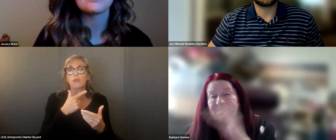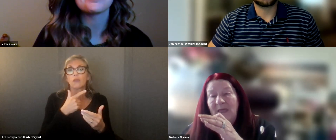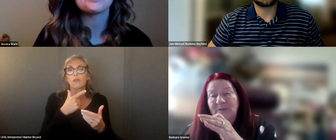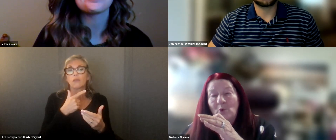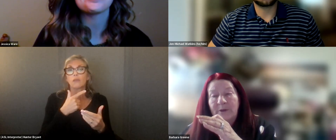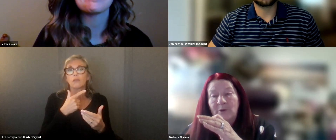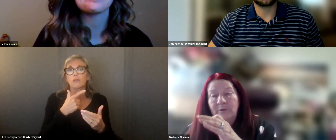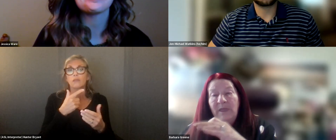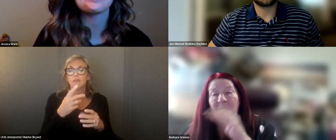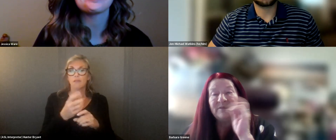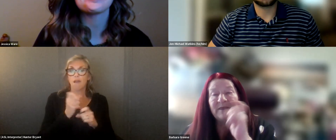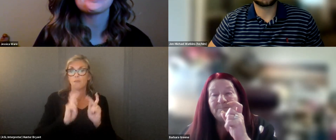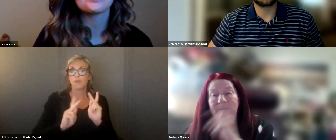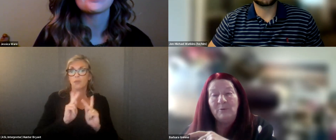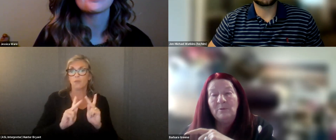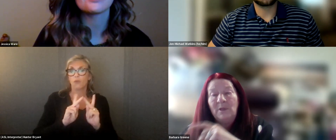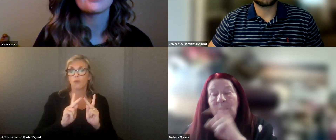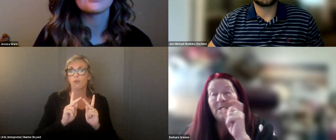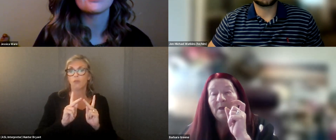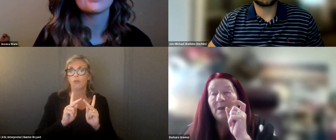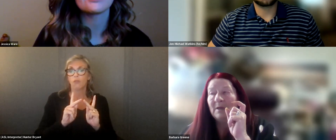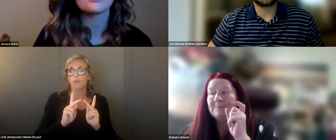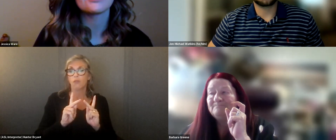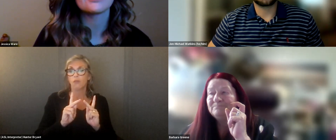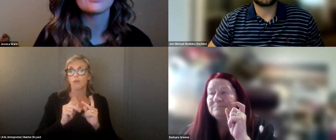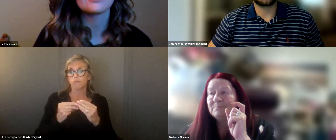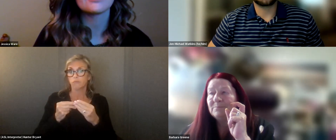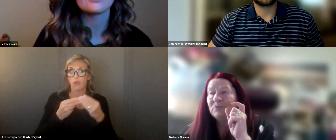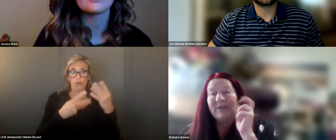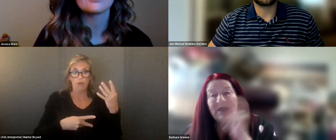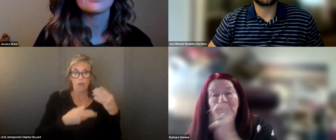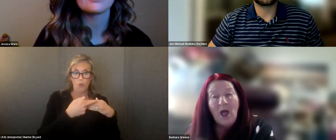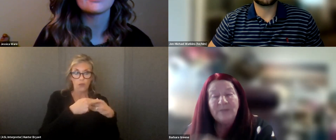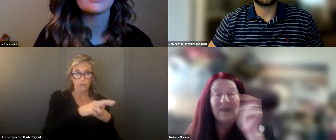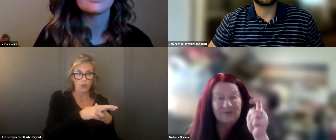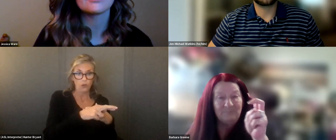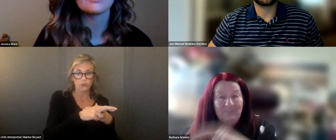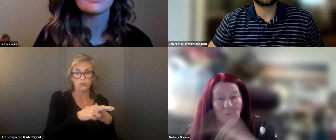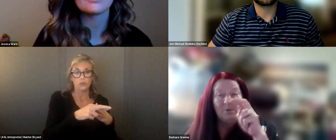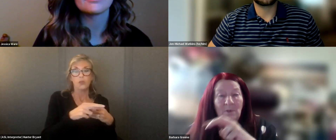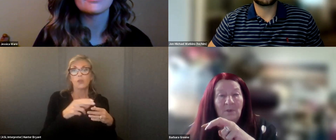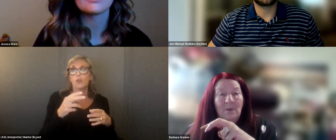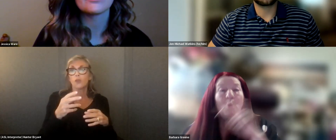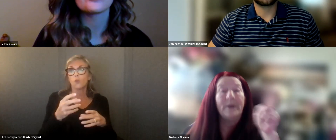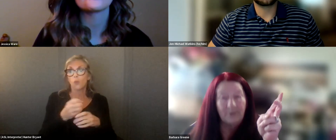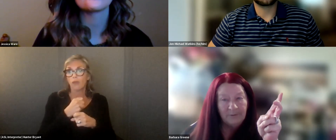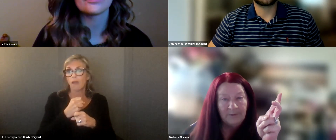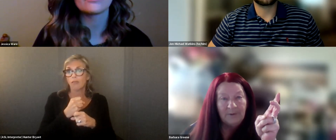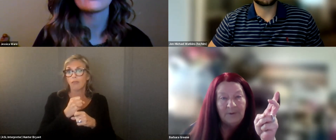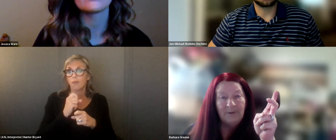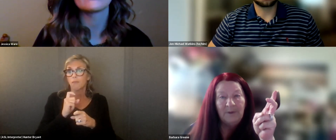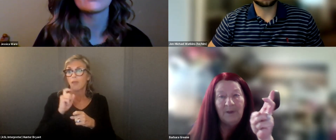people assigned quicker and to get people to begin contacting people